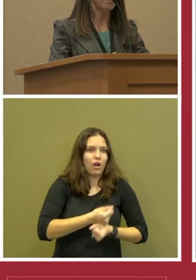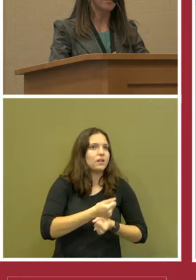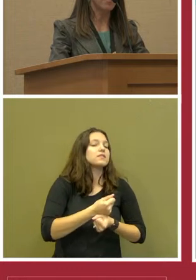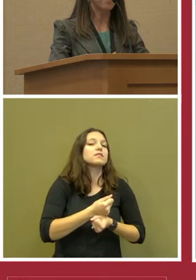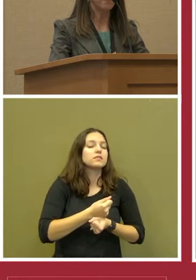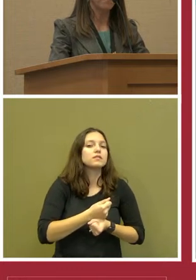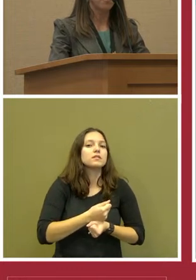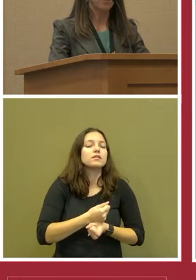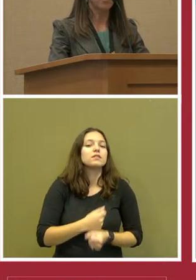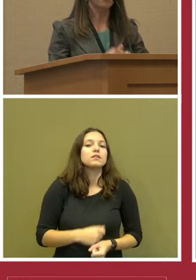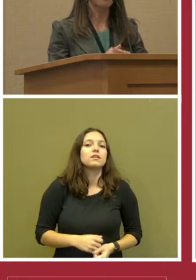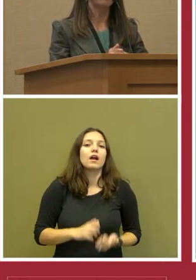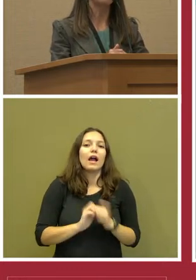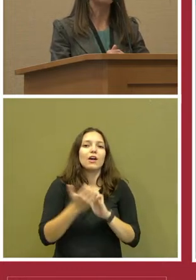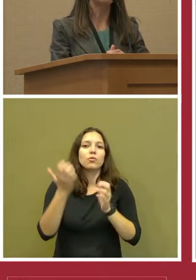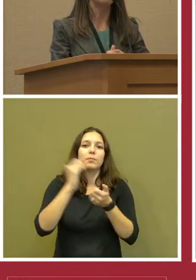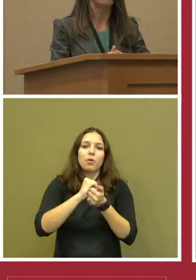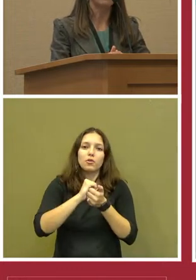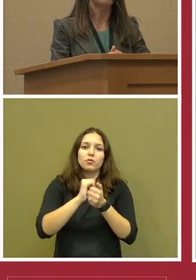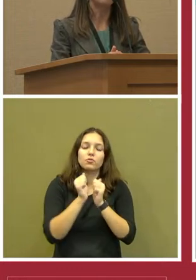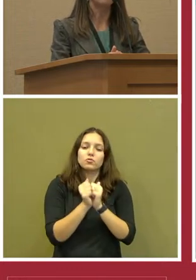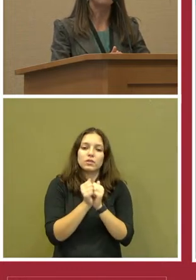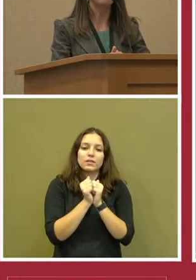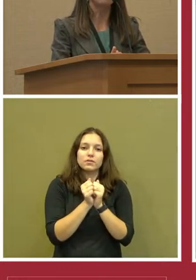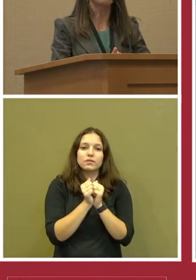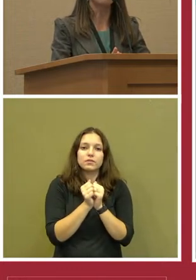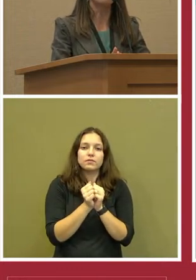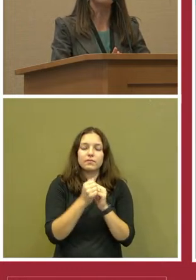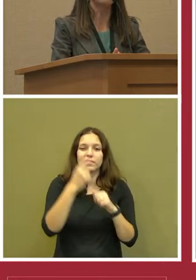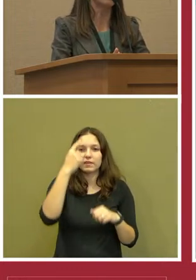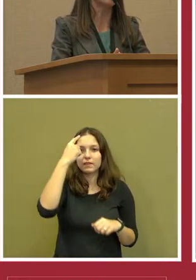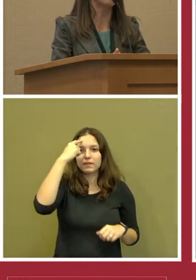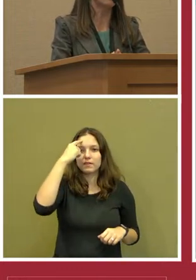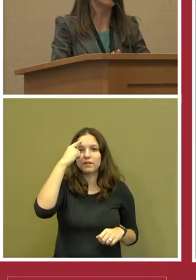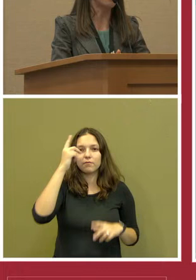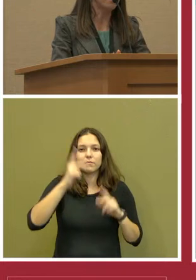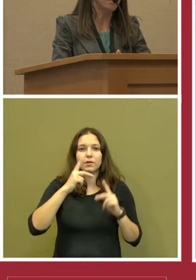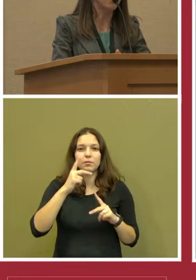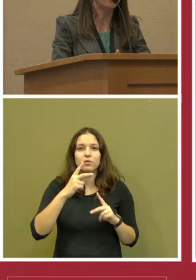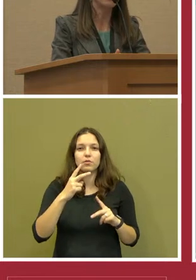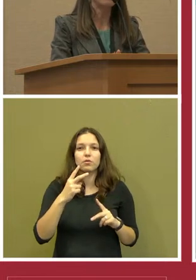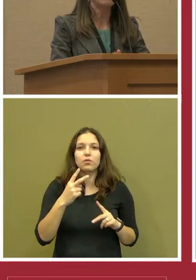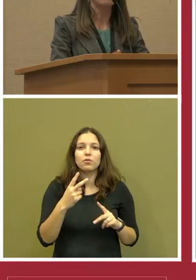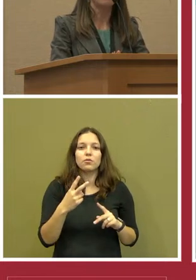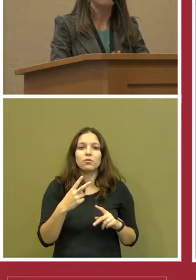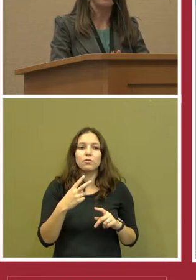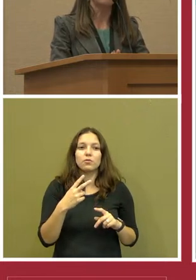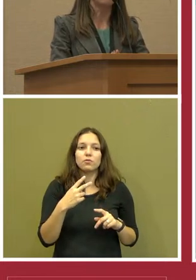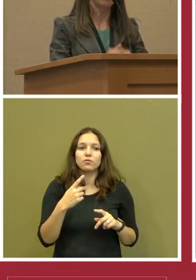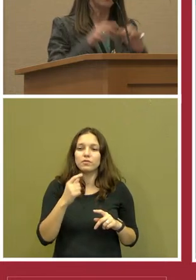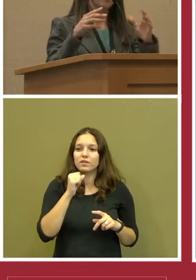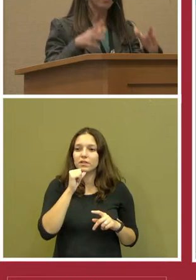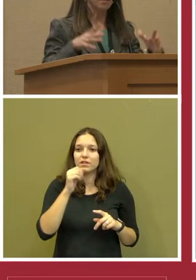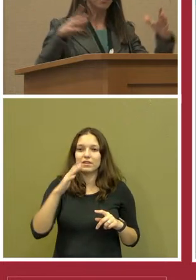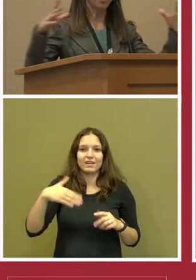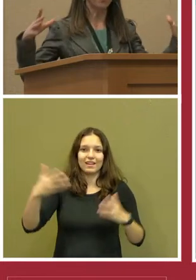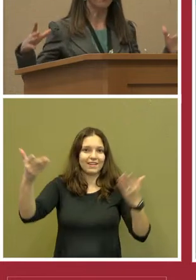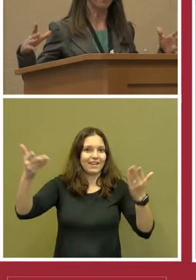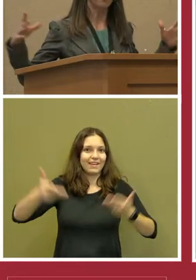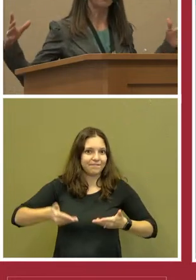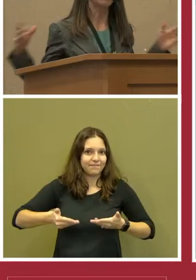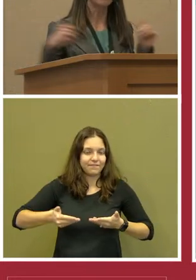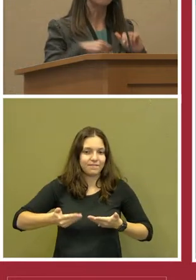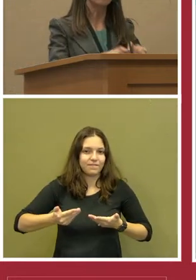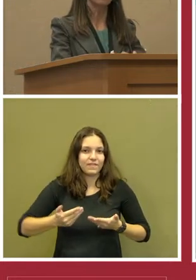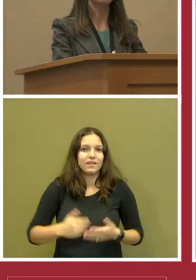do we partner with them to think of folks whose voices aren't yet at the table? And so we did sort